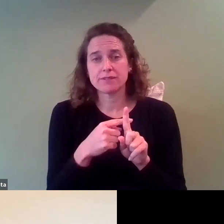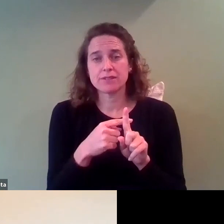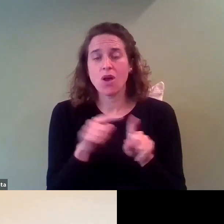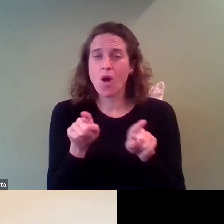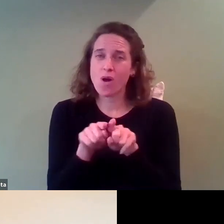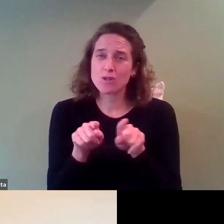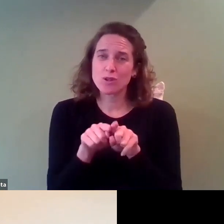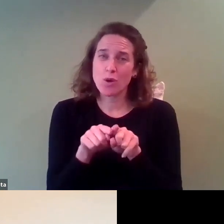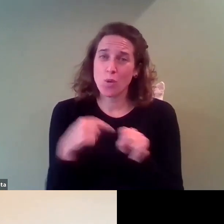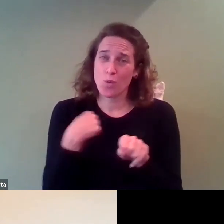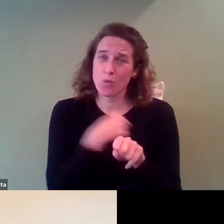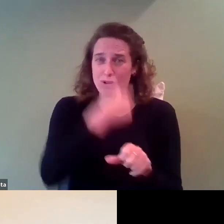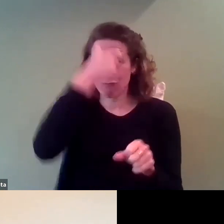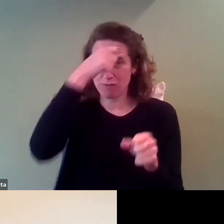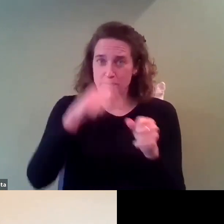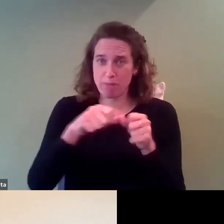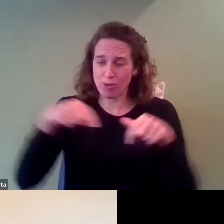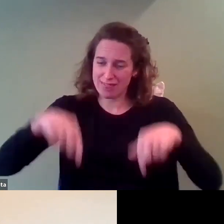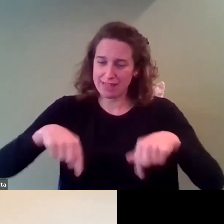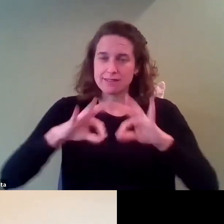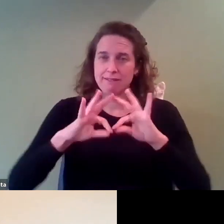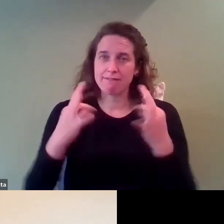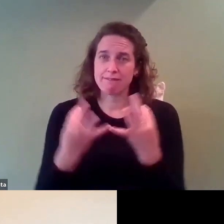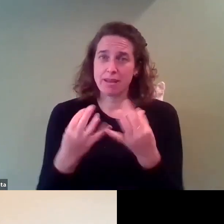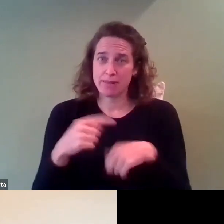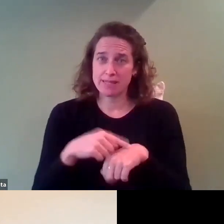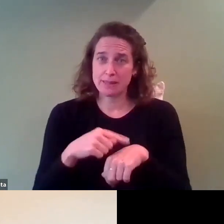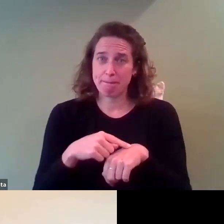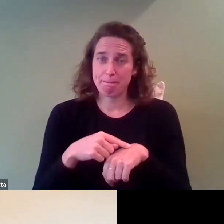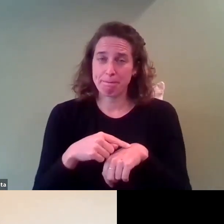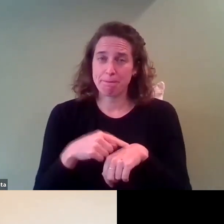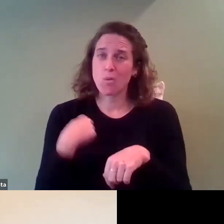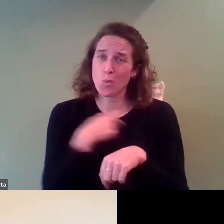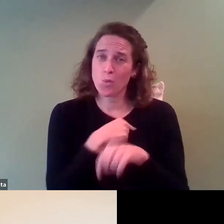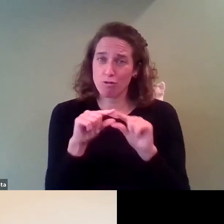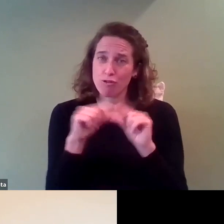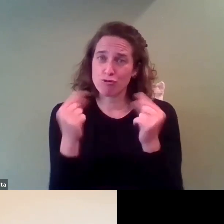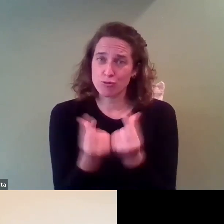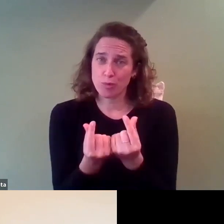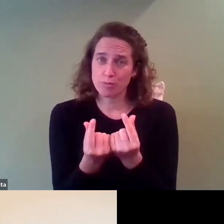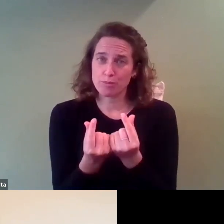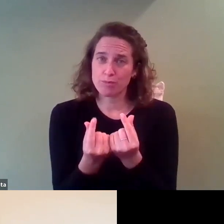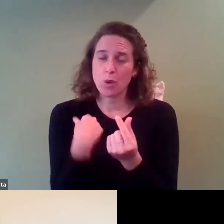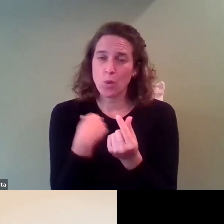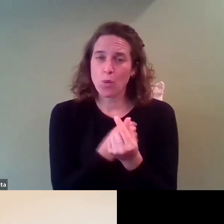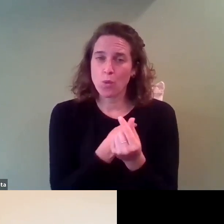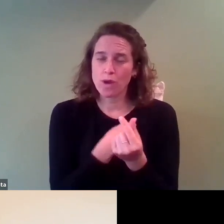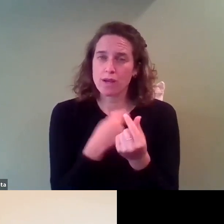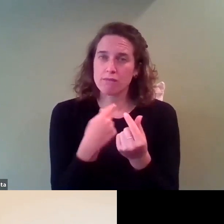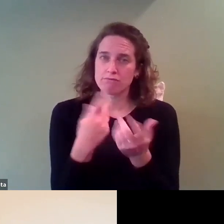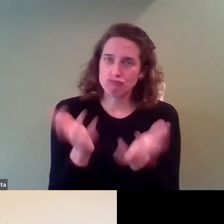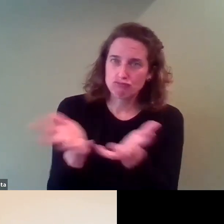remember that we are family, that we are a group, and that we identify with each other and depend on each